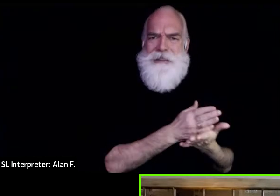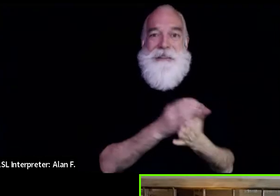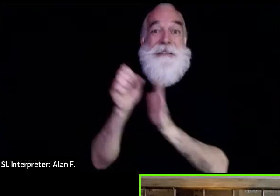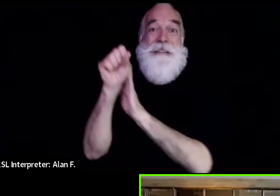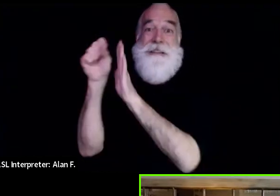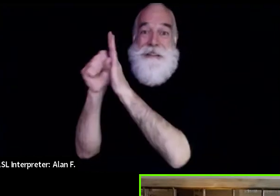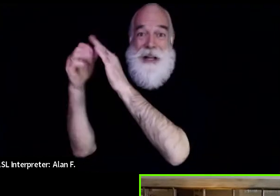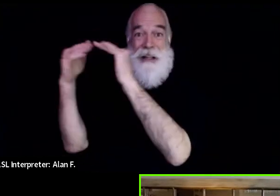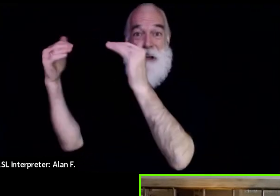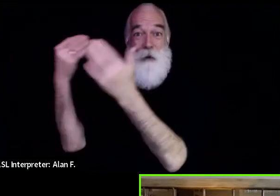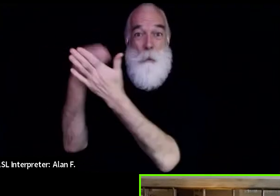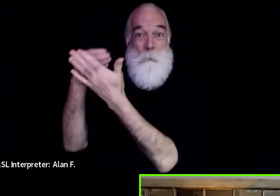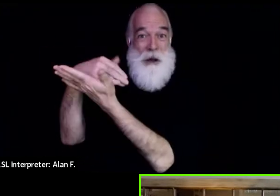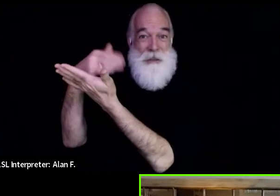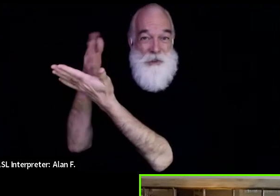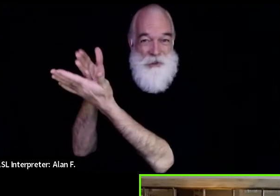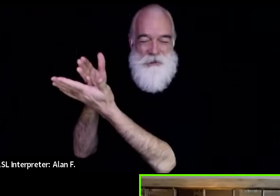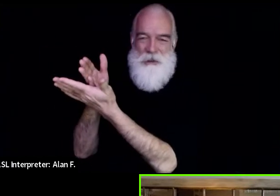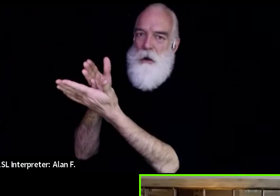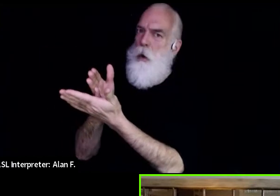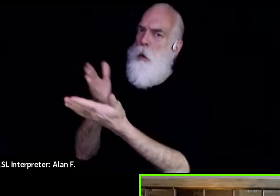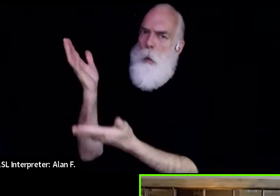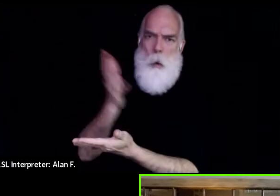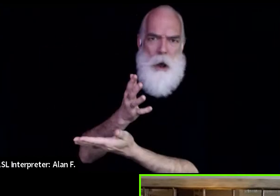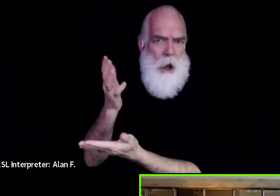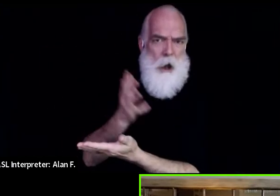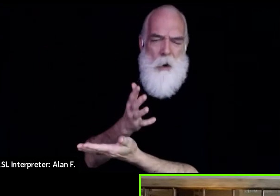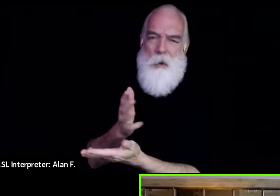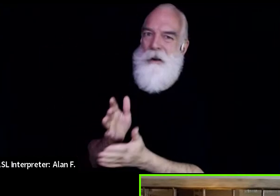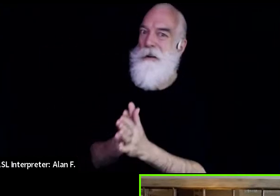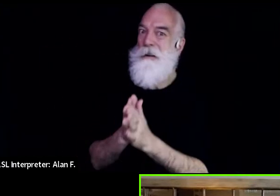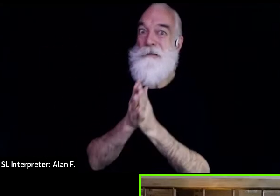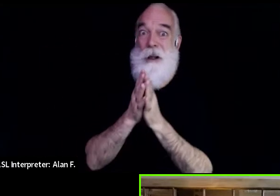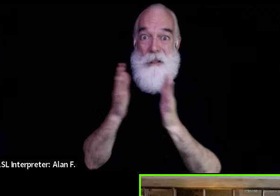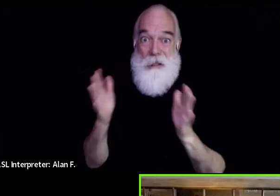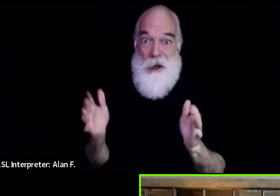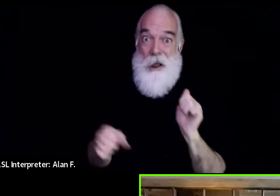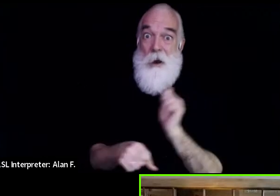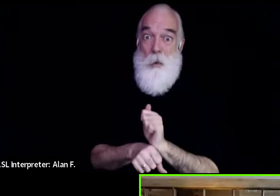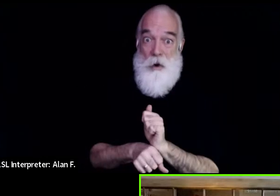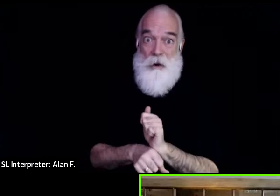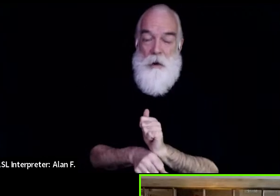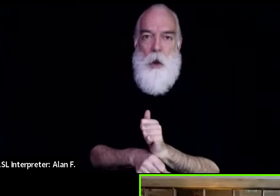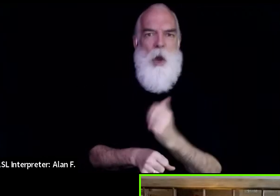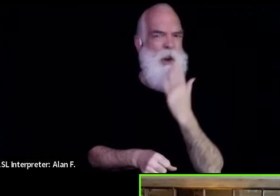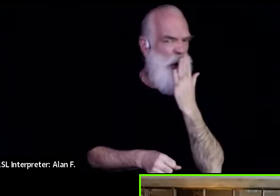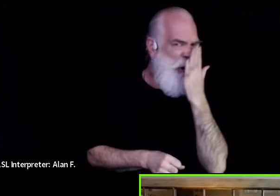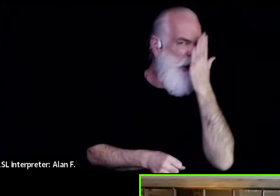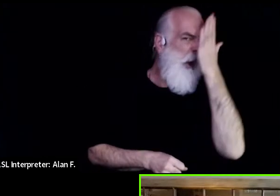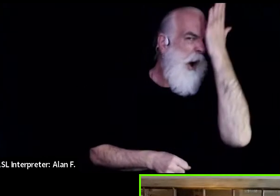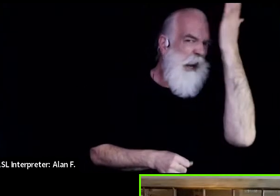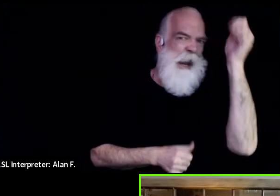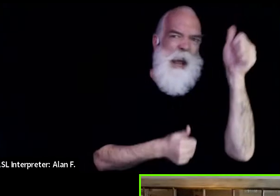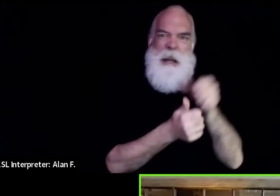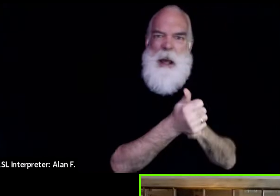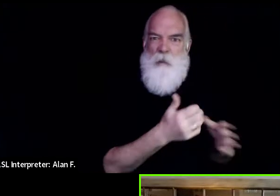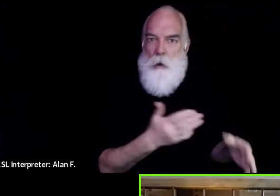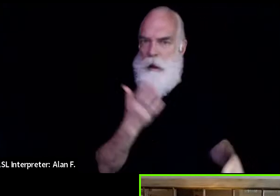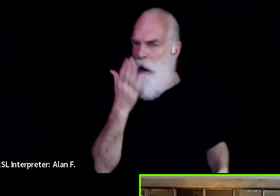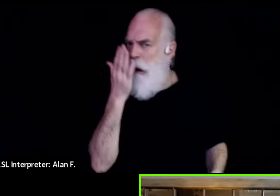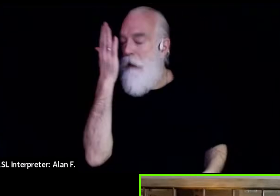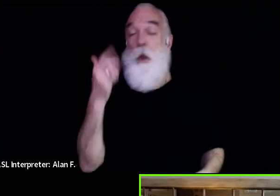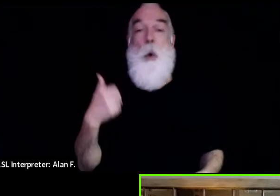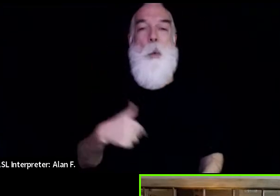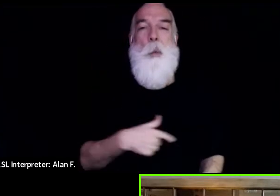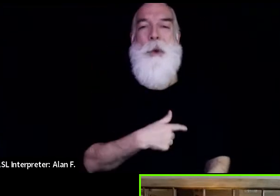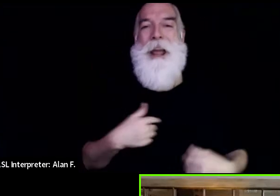process. So you're looking at every single thing. So I'll give an example. We have a nonprofit police